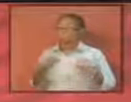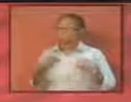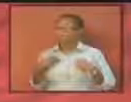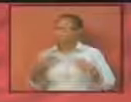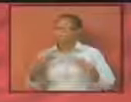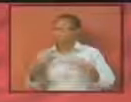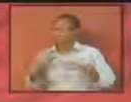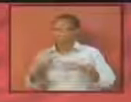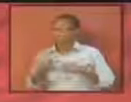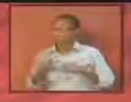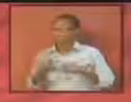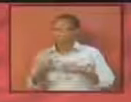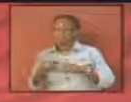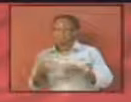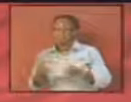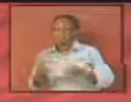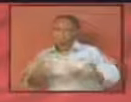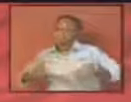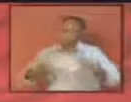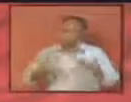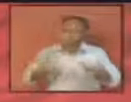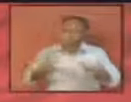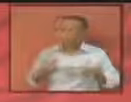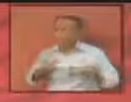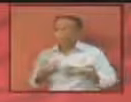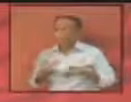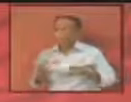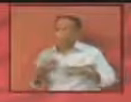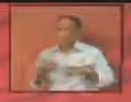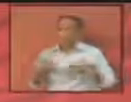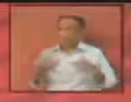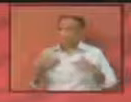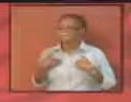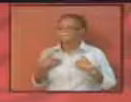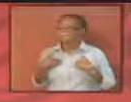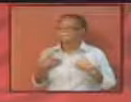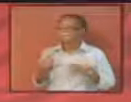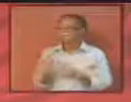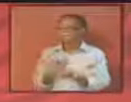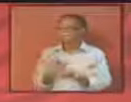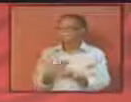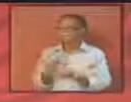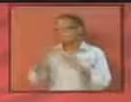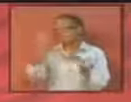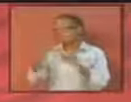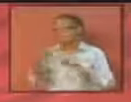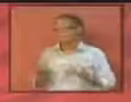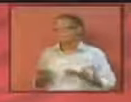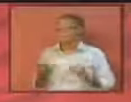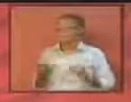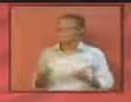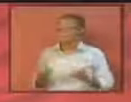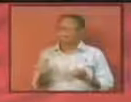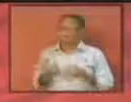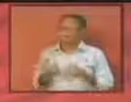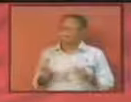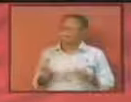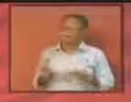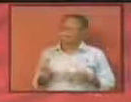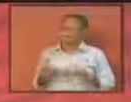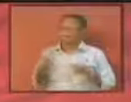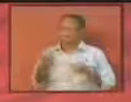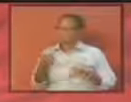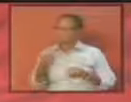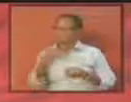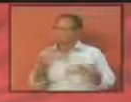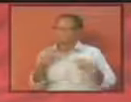So I don't have that level of information. If we have to do specific analyses, we can get them, but I don't have it. It doesn't come